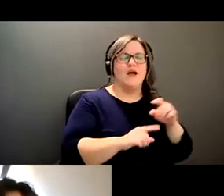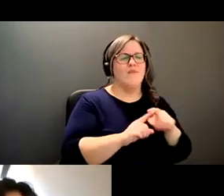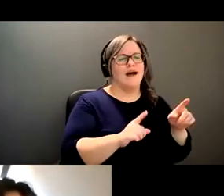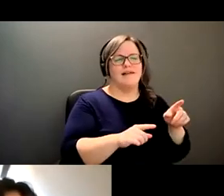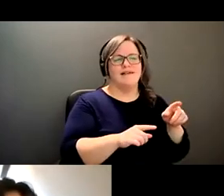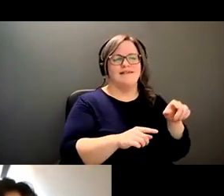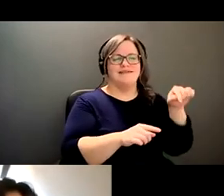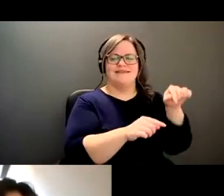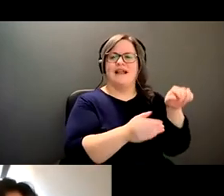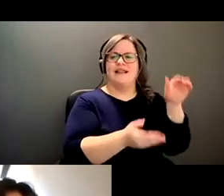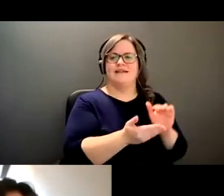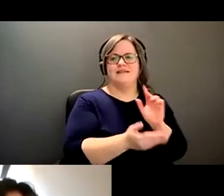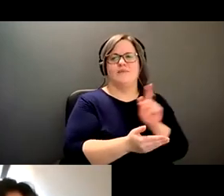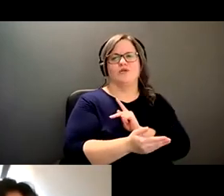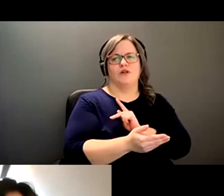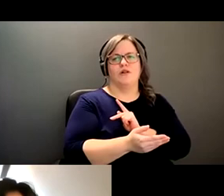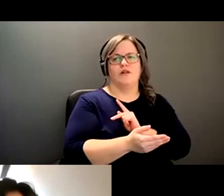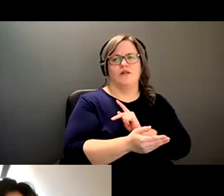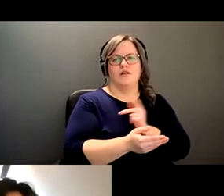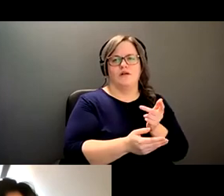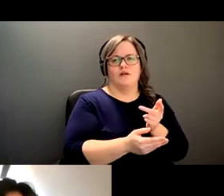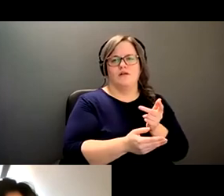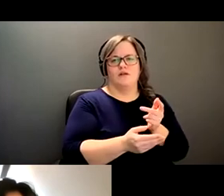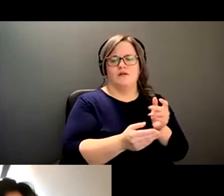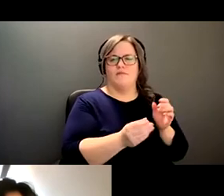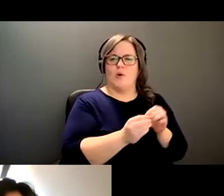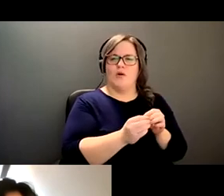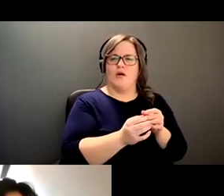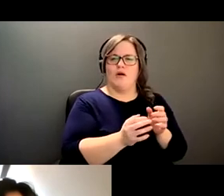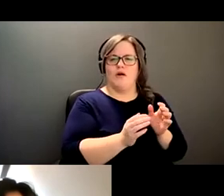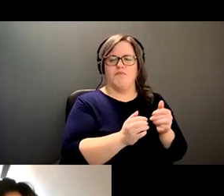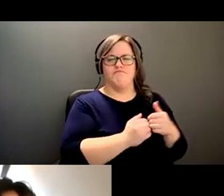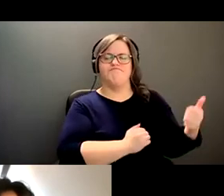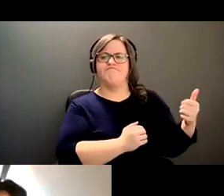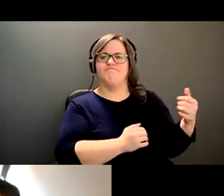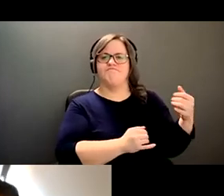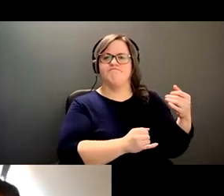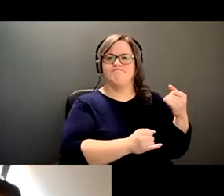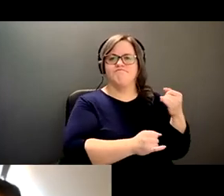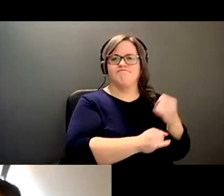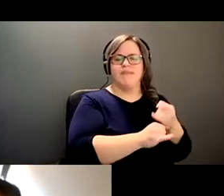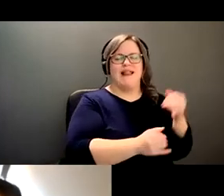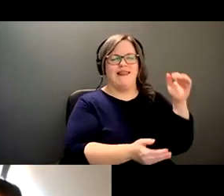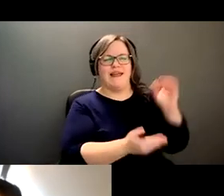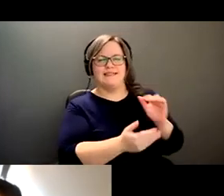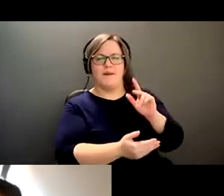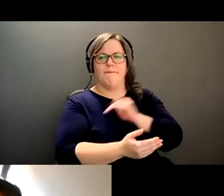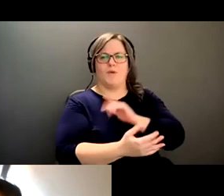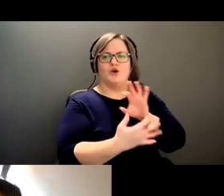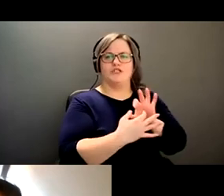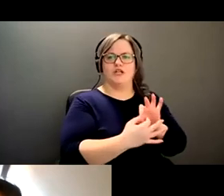personal to institutional, quote unquote, whatever that means. And I think that means impersonal or sort of